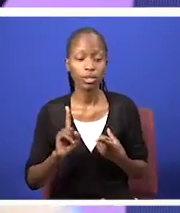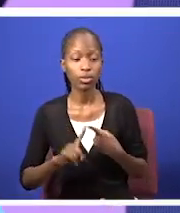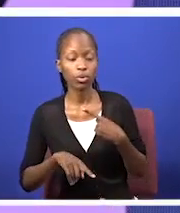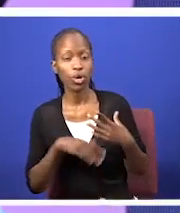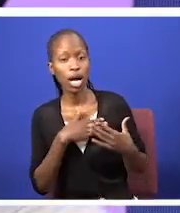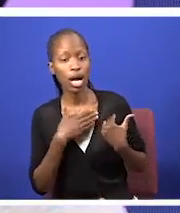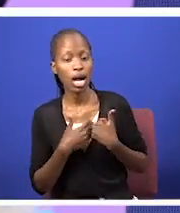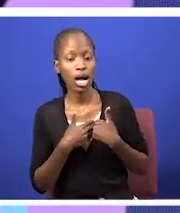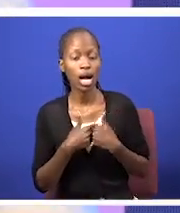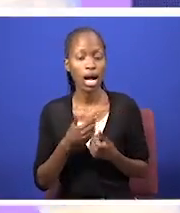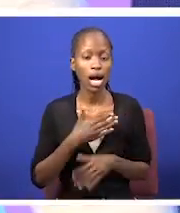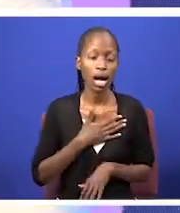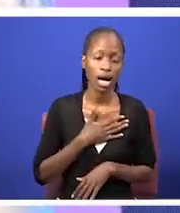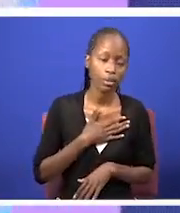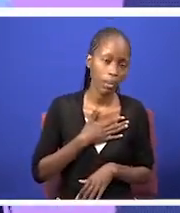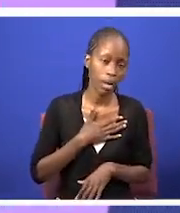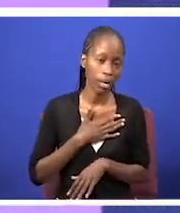today.